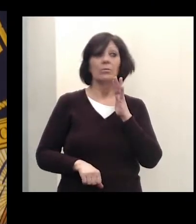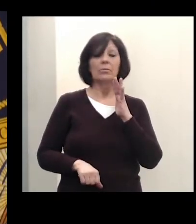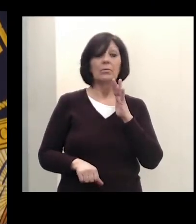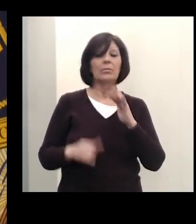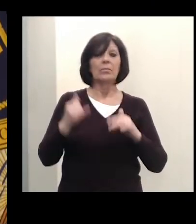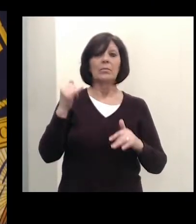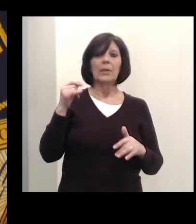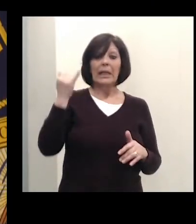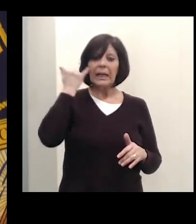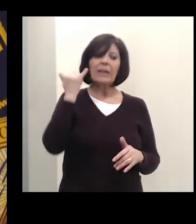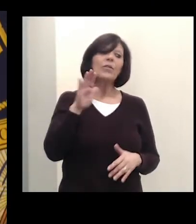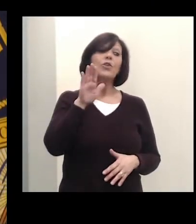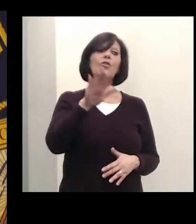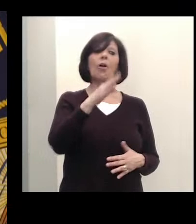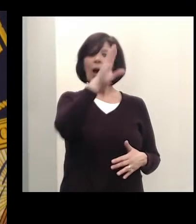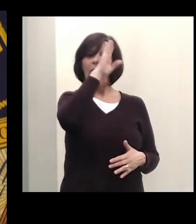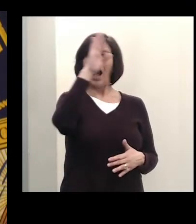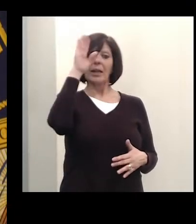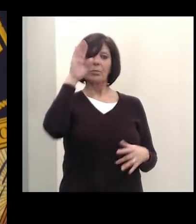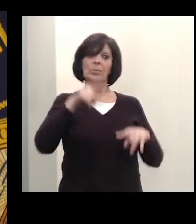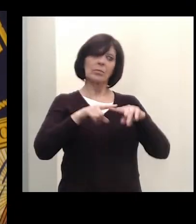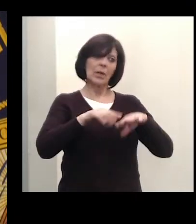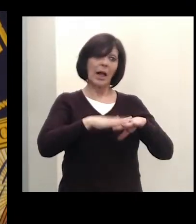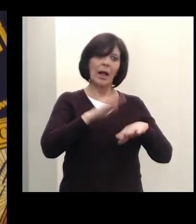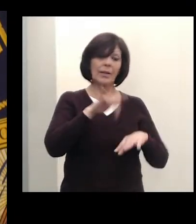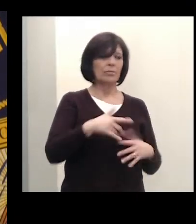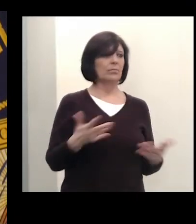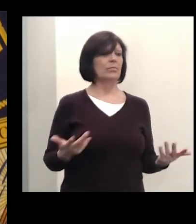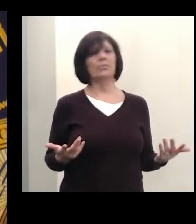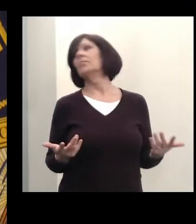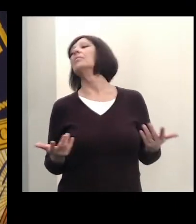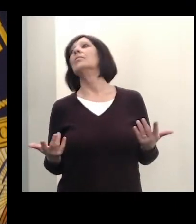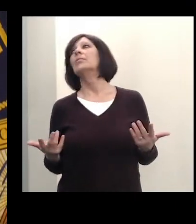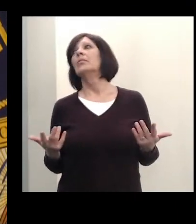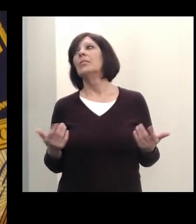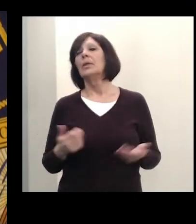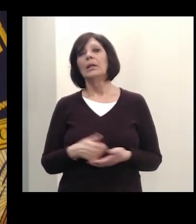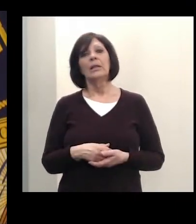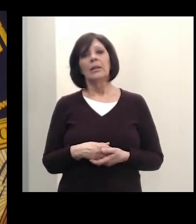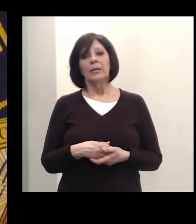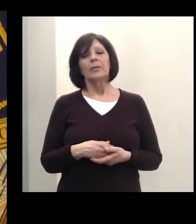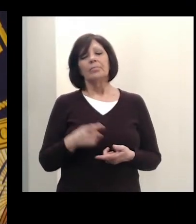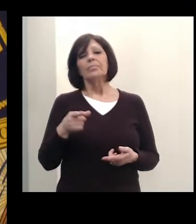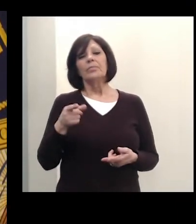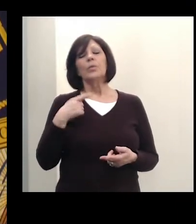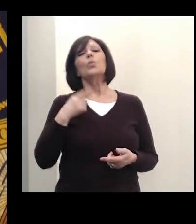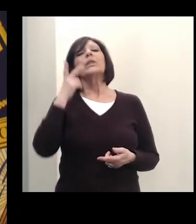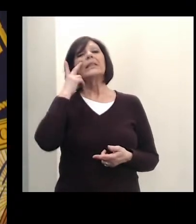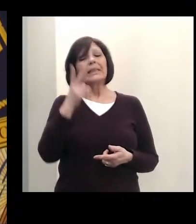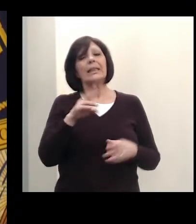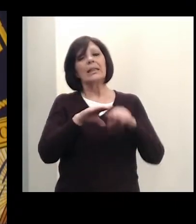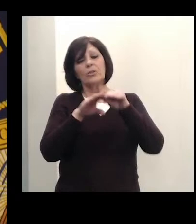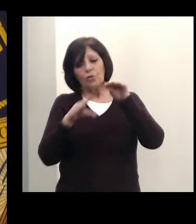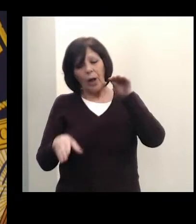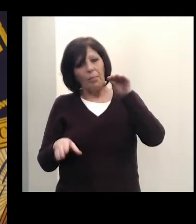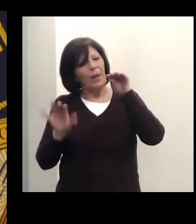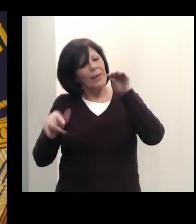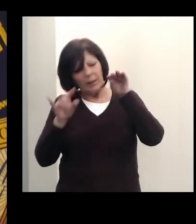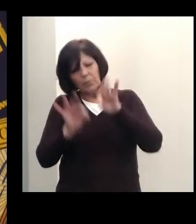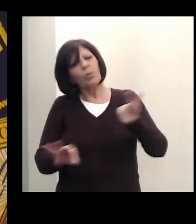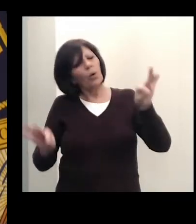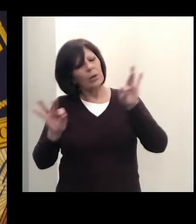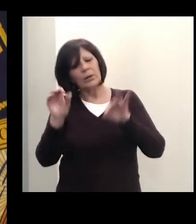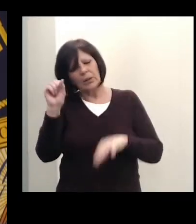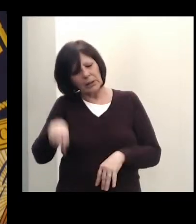their hospitalization rates would shoot even high, probably up to 100% again. So we're seeing a drop. That's really important. We have to